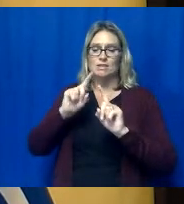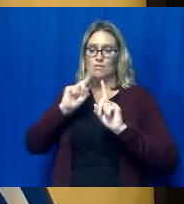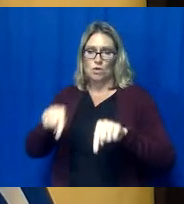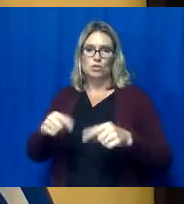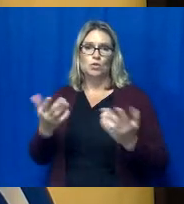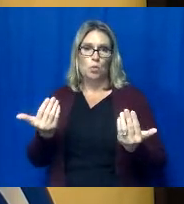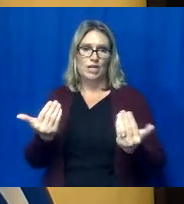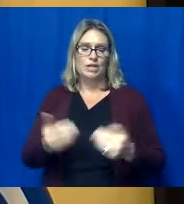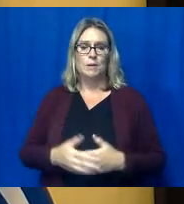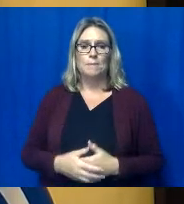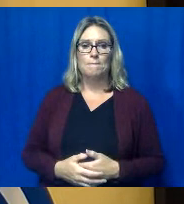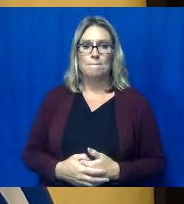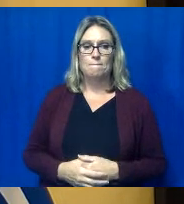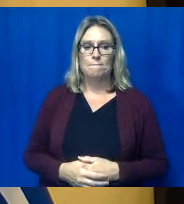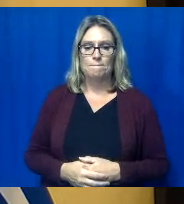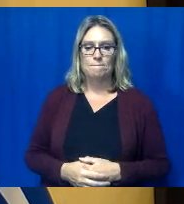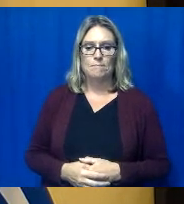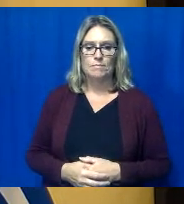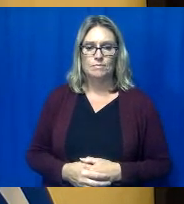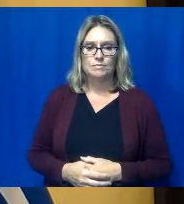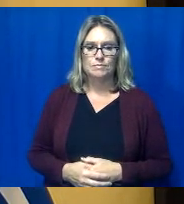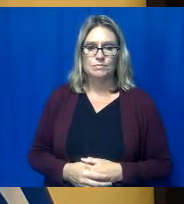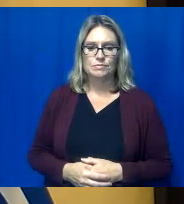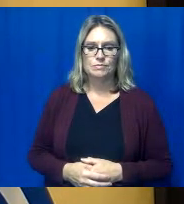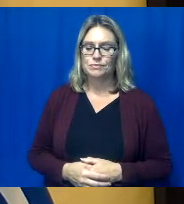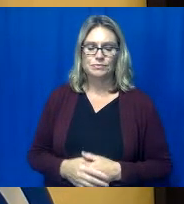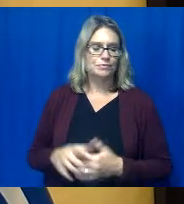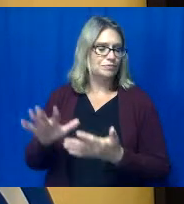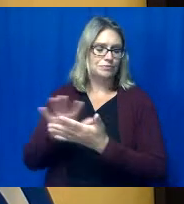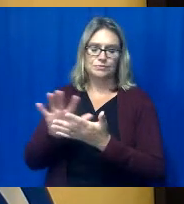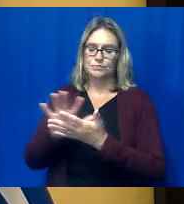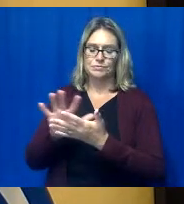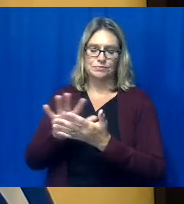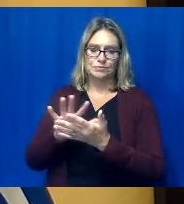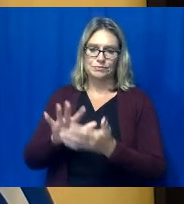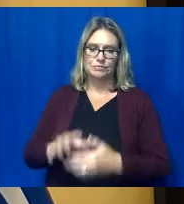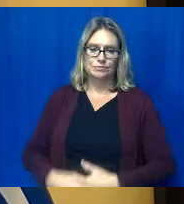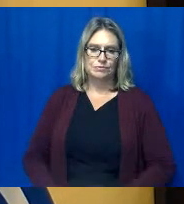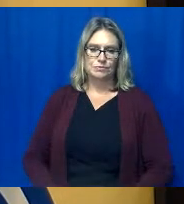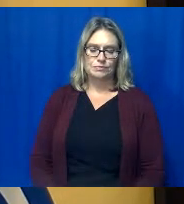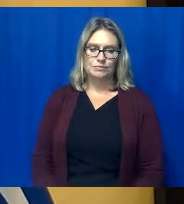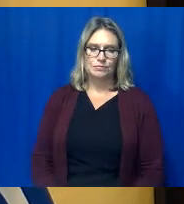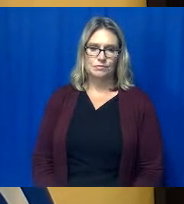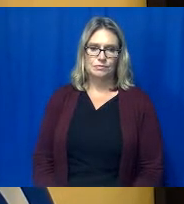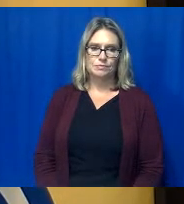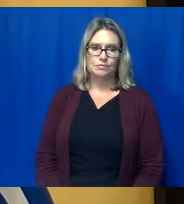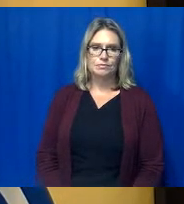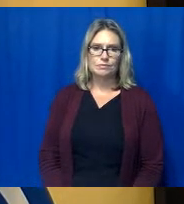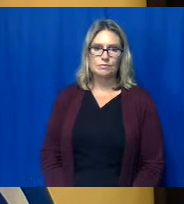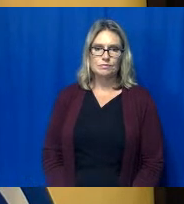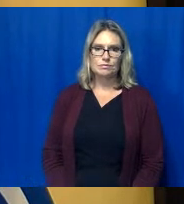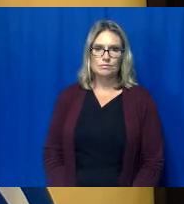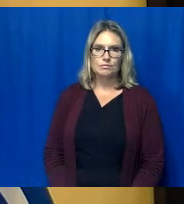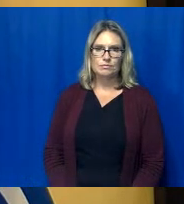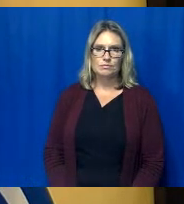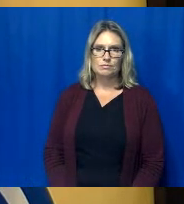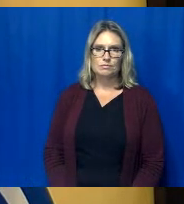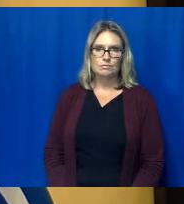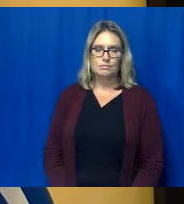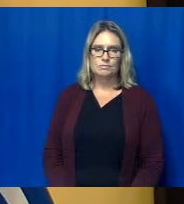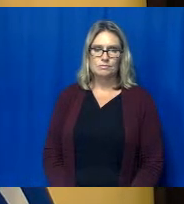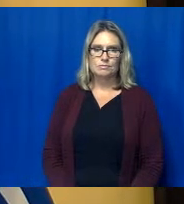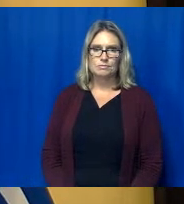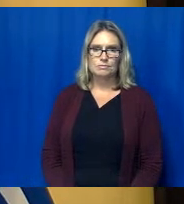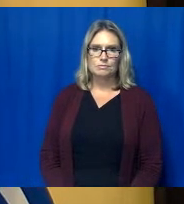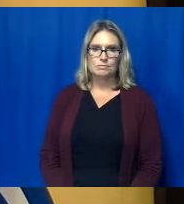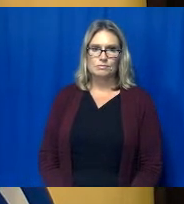se. So in Vitalité, all the priority tests are dealt within 24 hours. One needs to understand